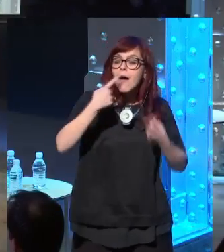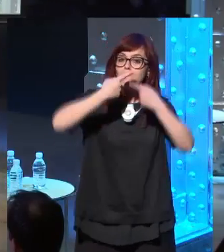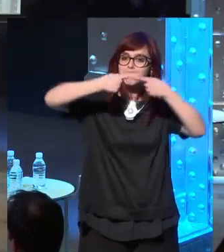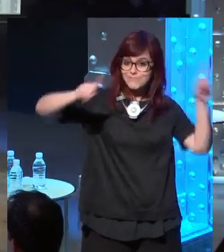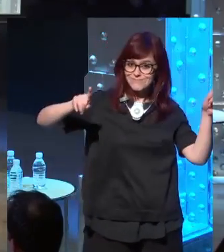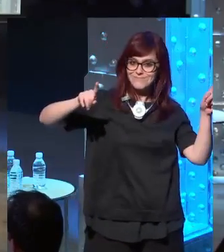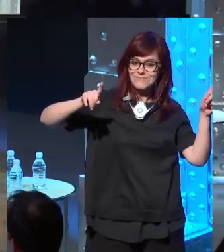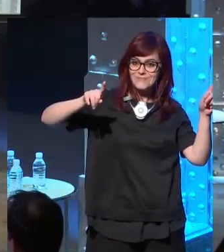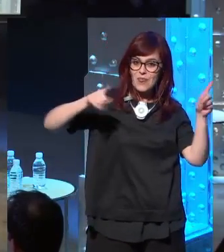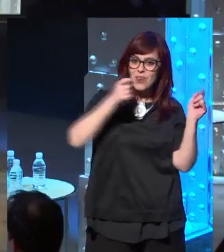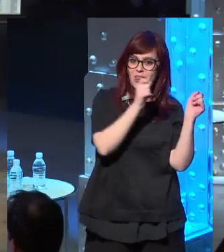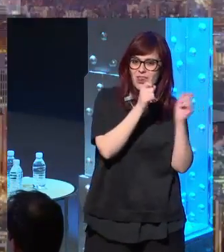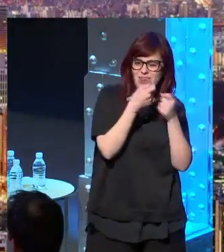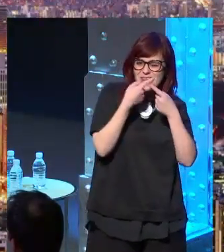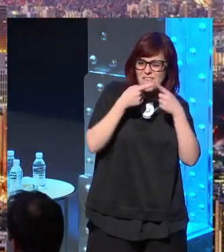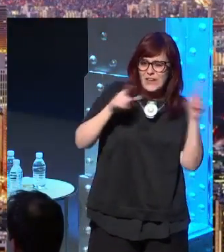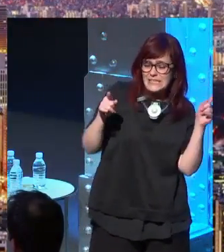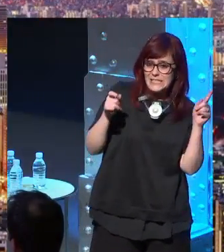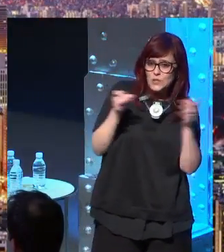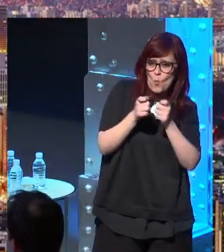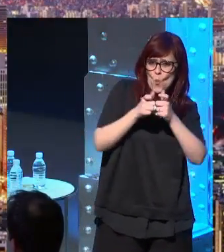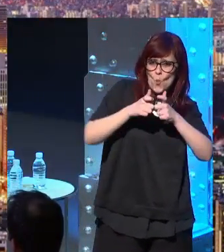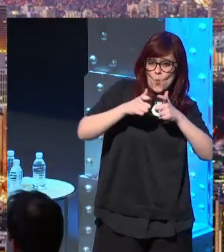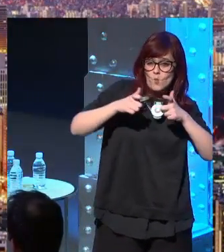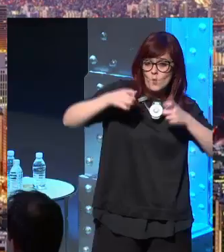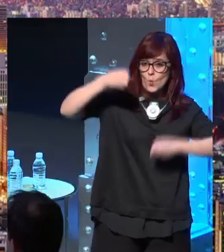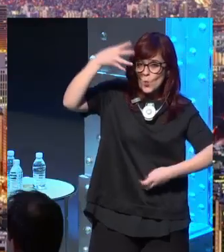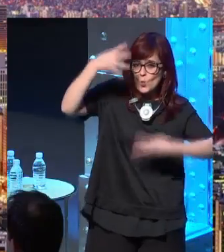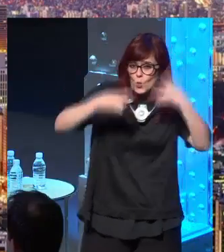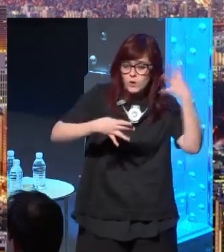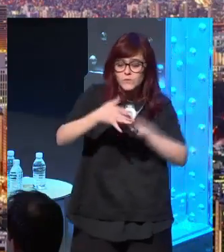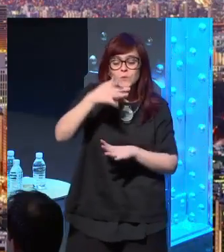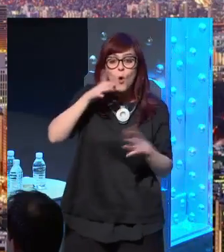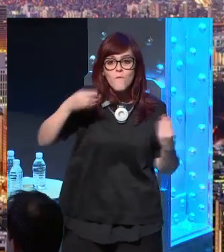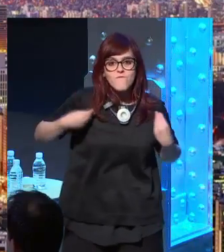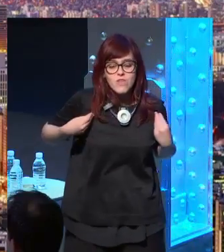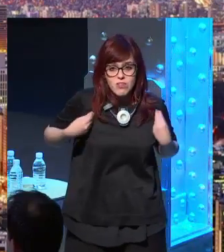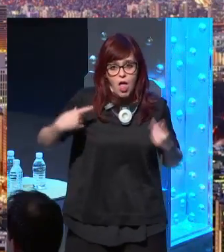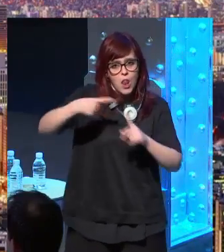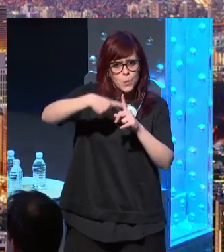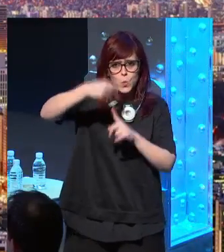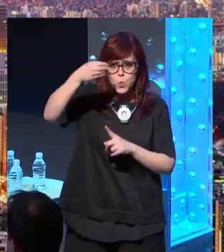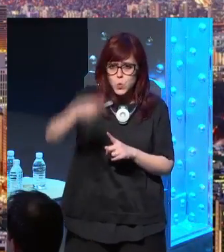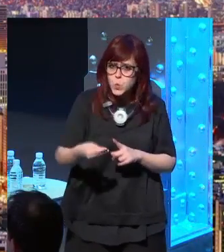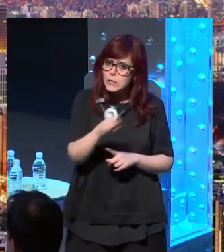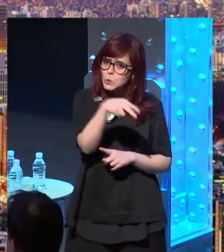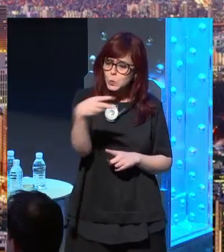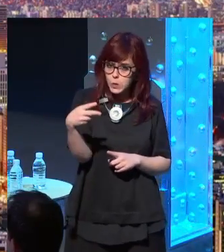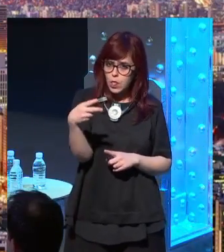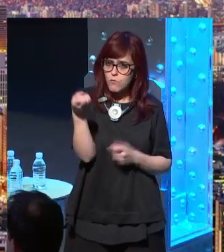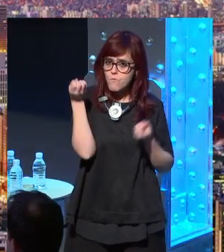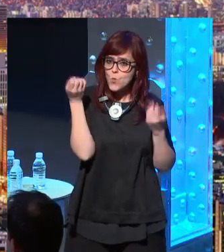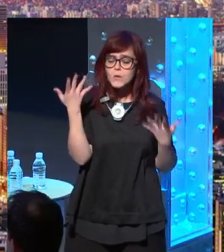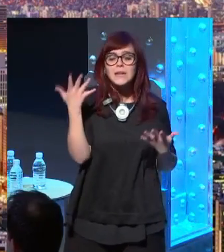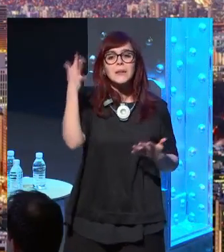incredible growth in terms of living standards. Very good results in terms of tertiary